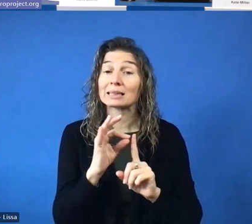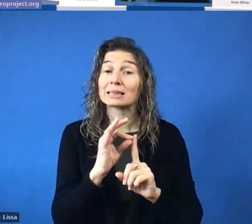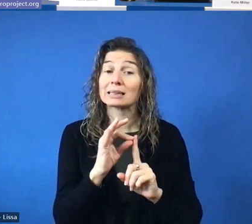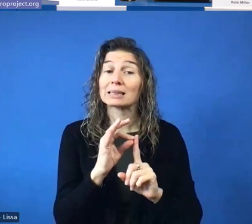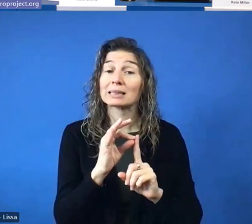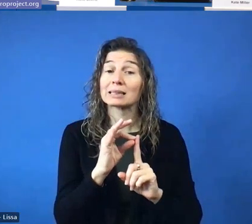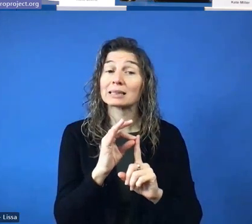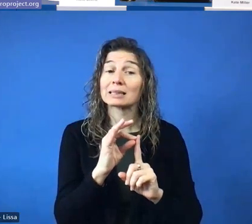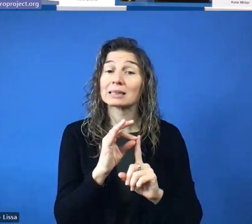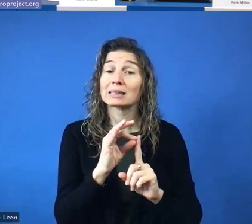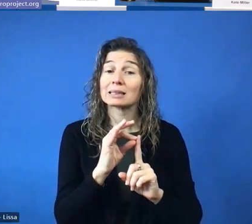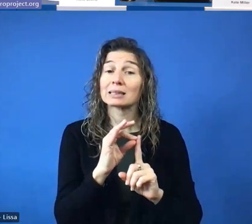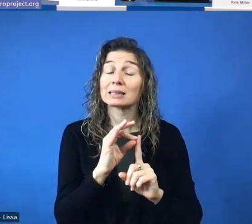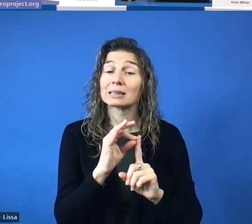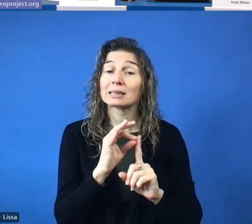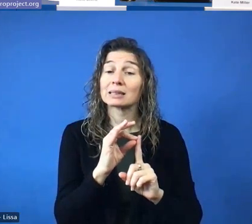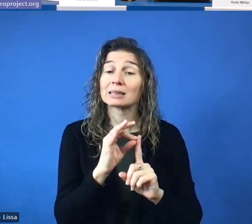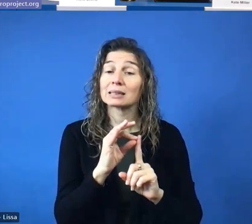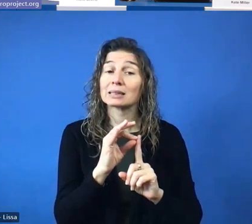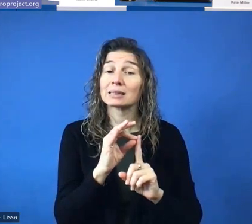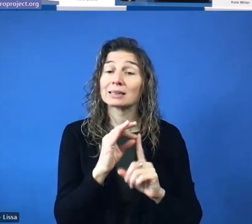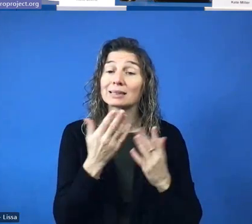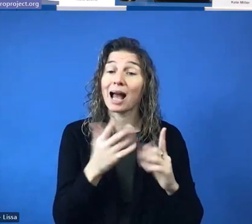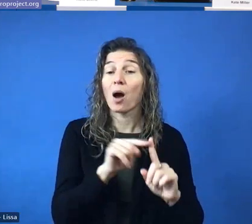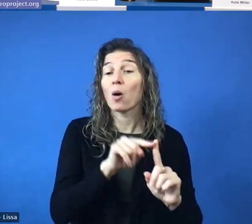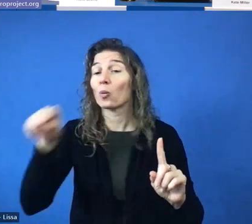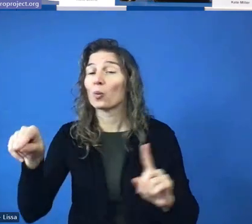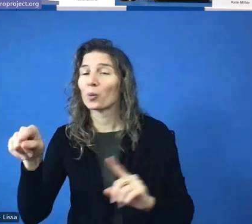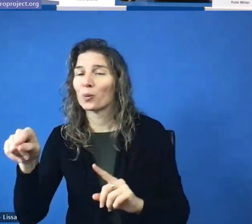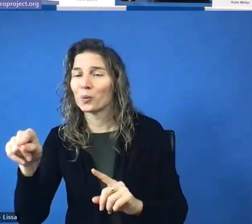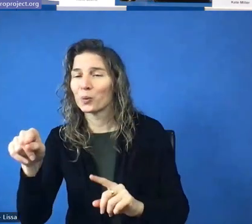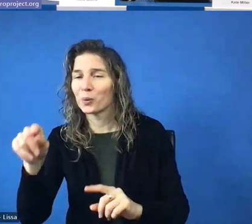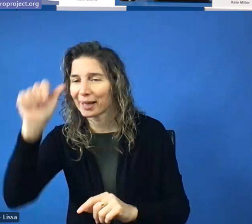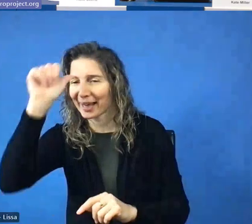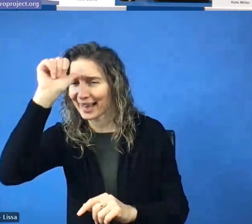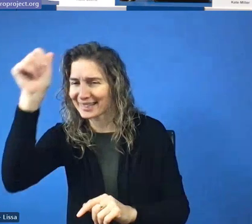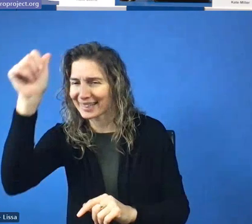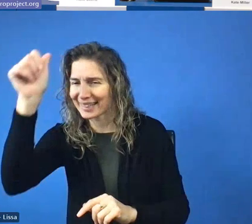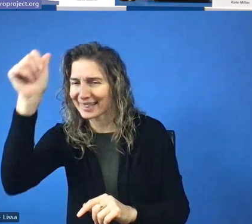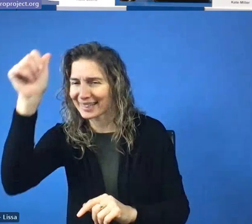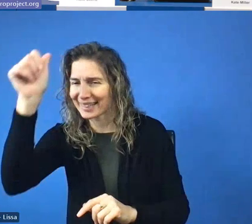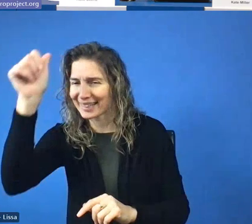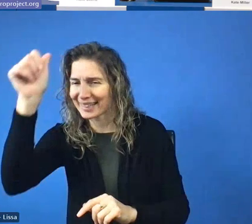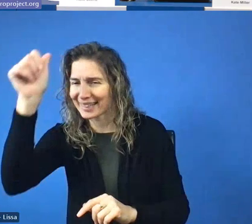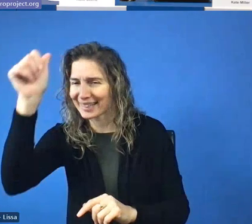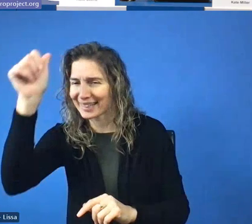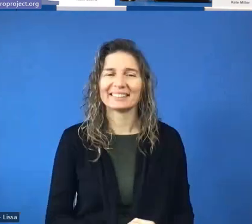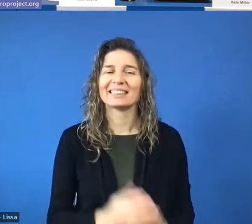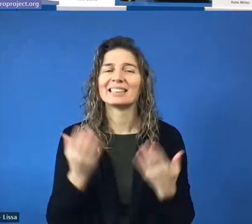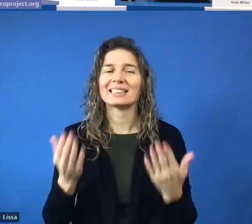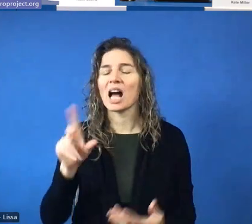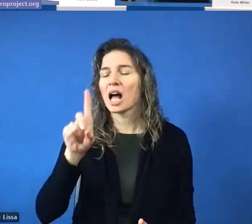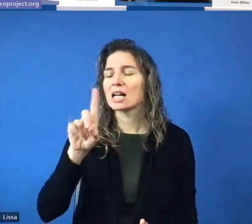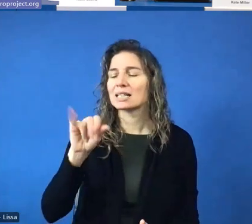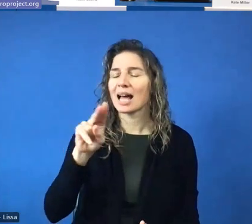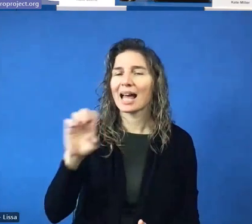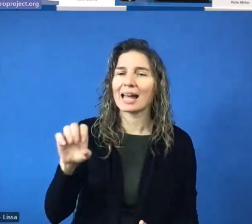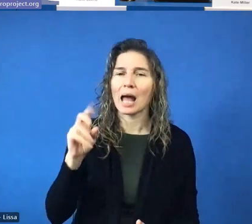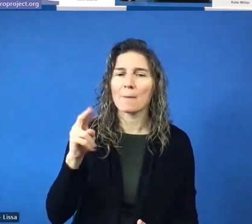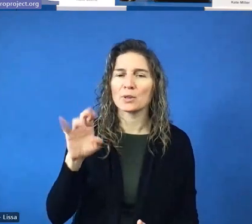India, because we have two here. But I will go now to Dayana Vincent online,